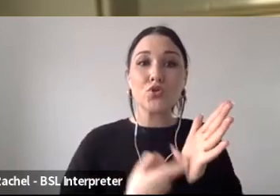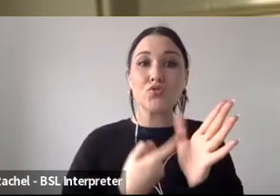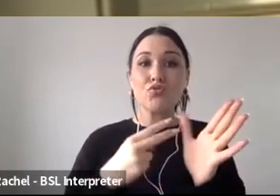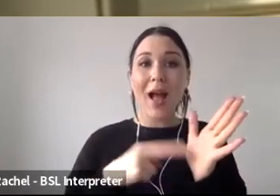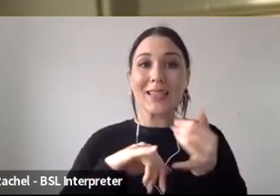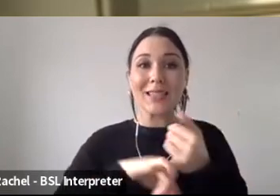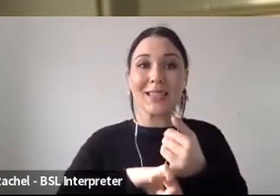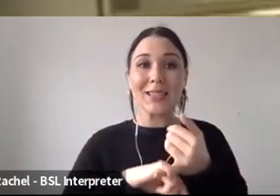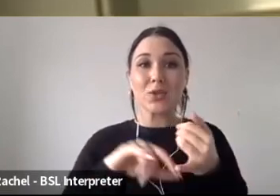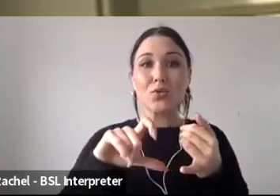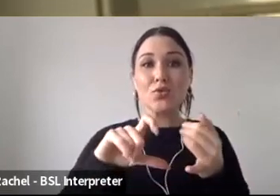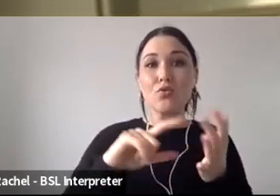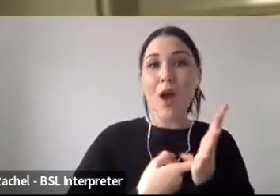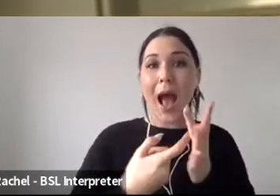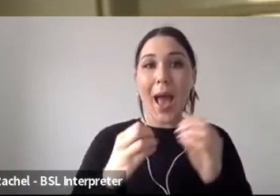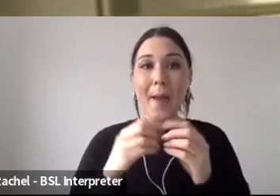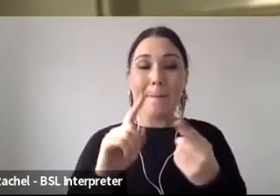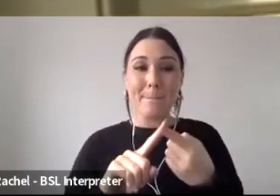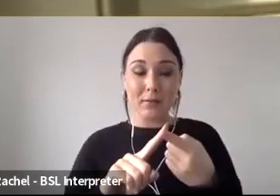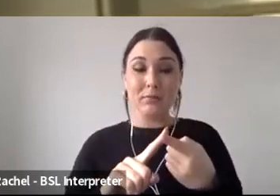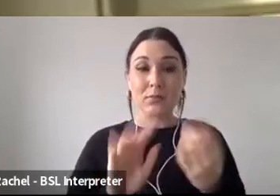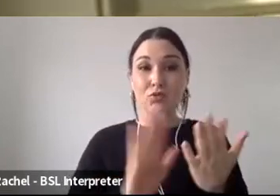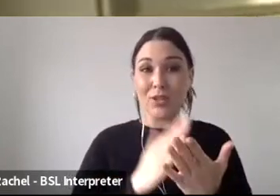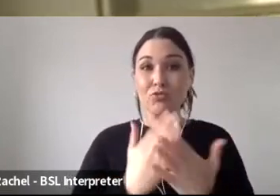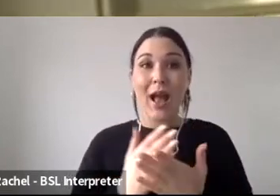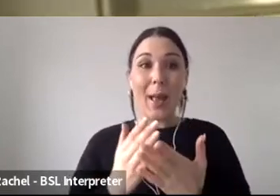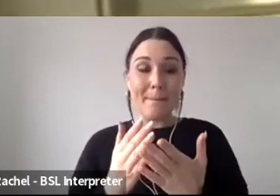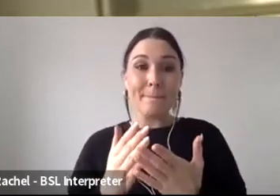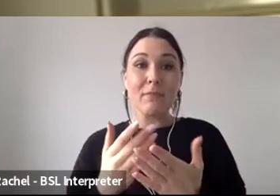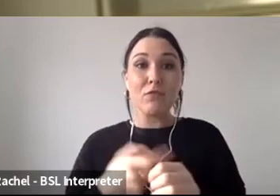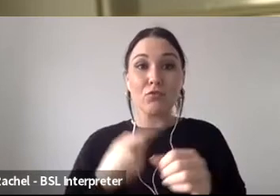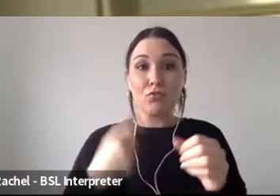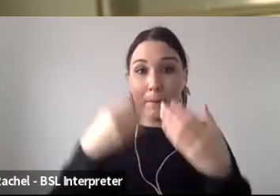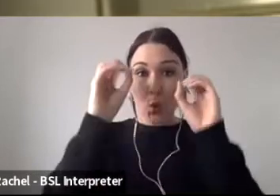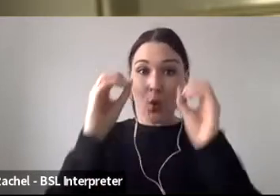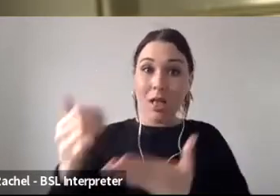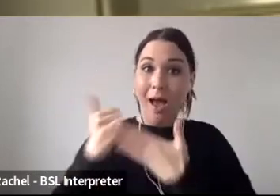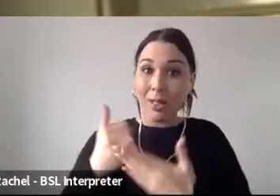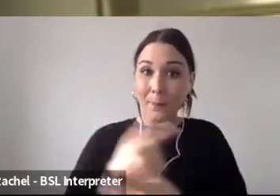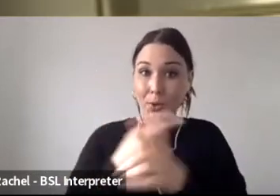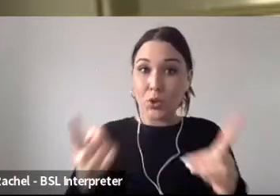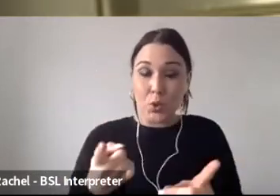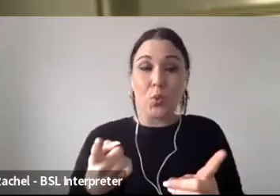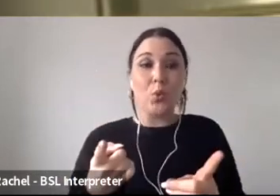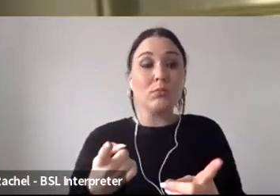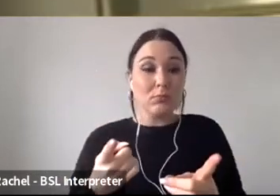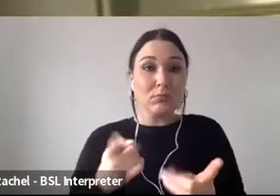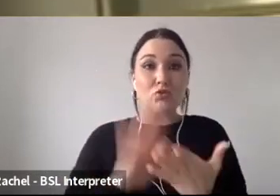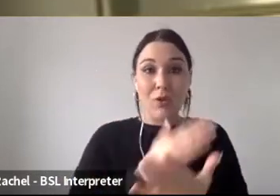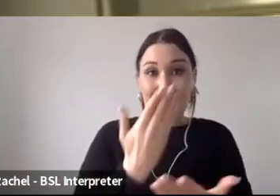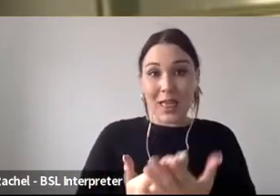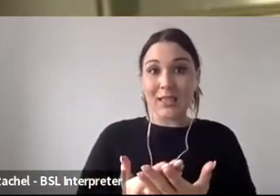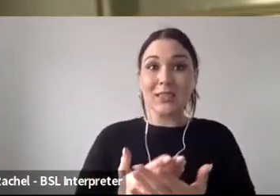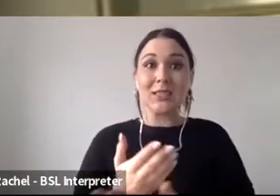and Google. And you can use that to help you to translate when you go shopping